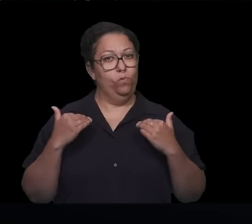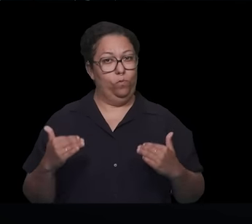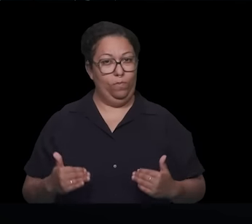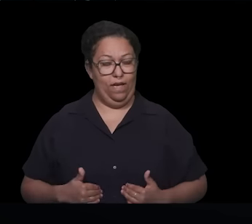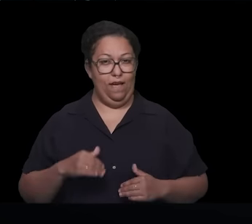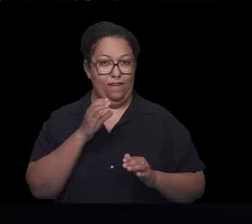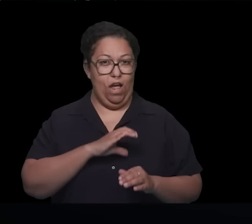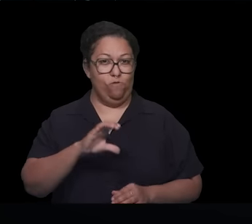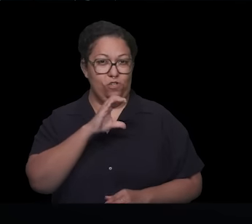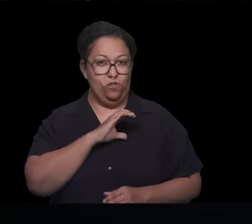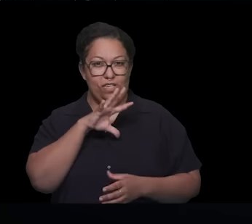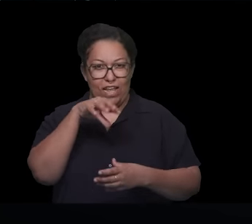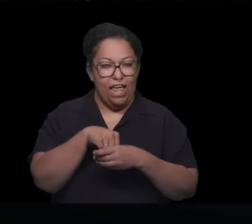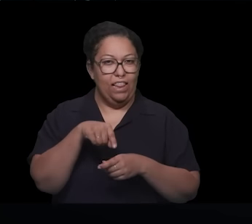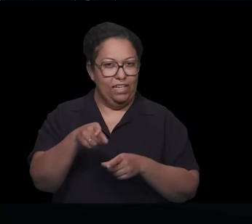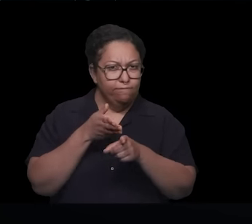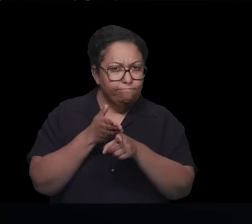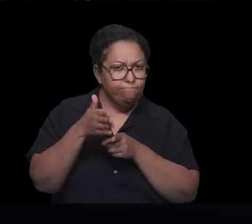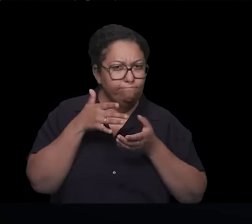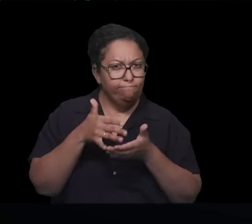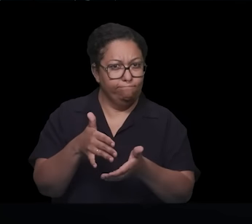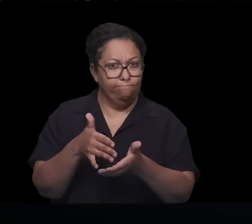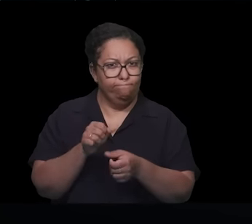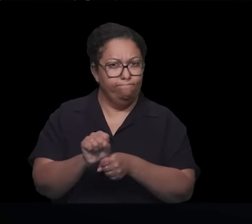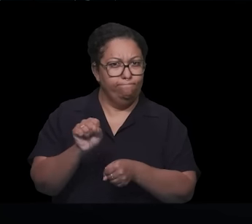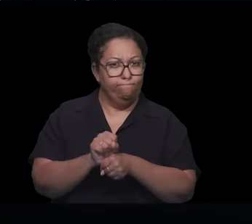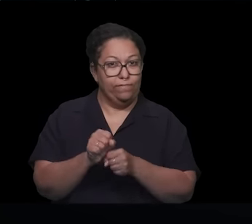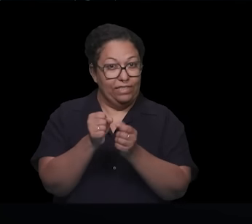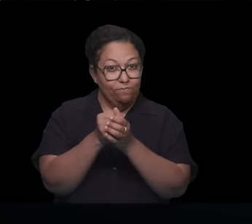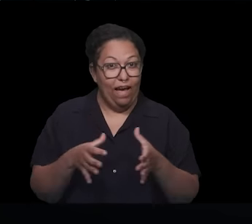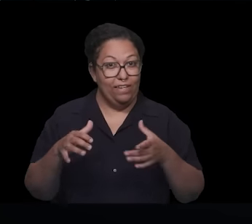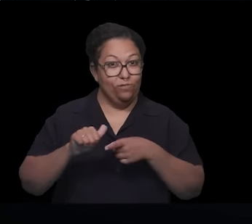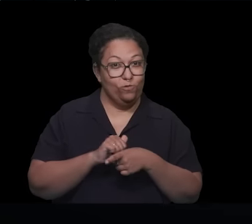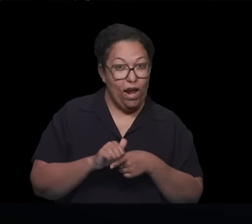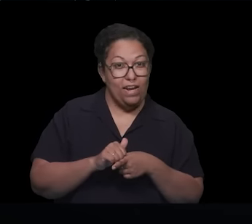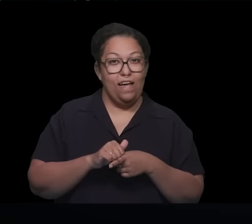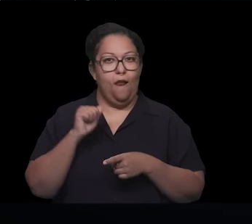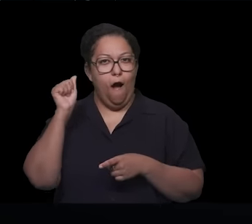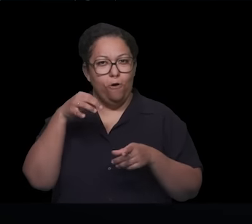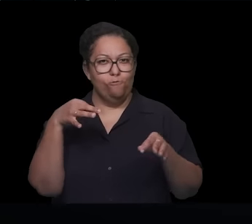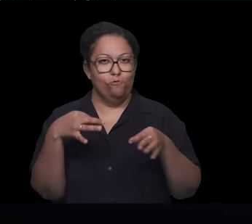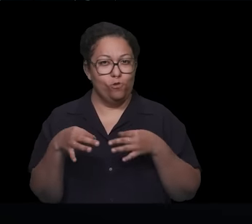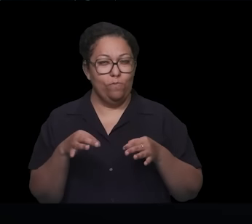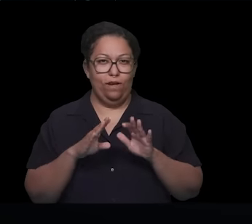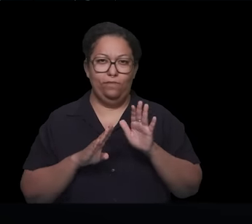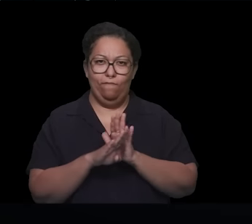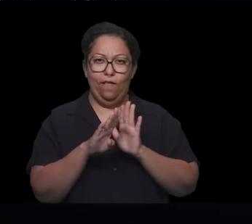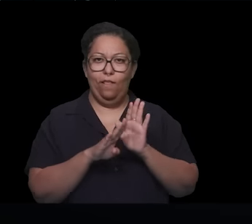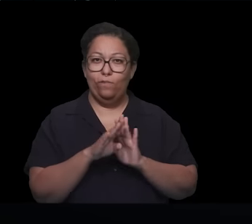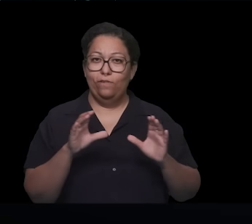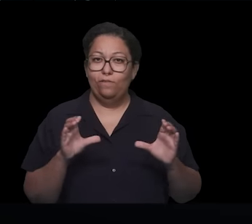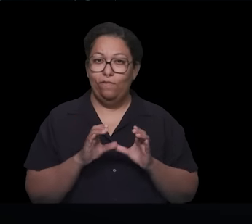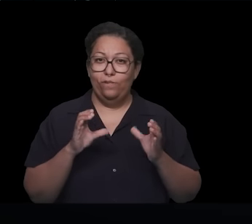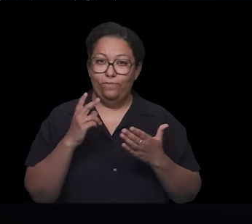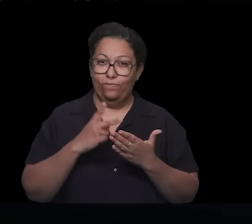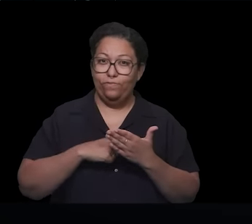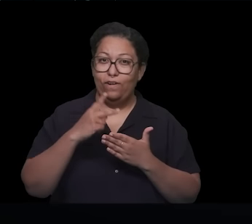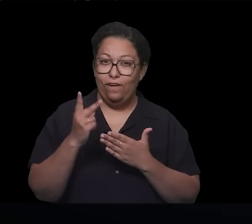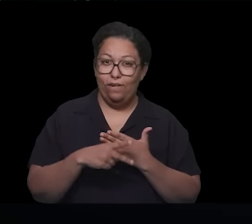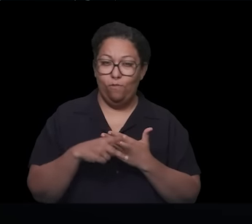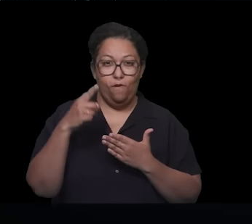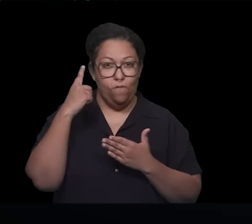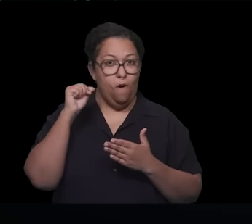the uniquely human characteristics in these disciplines, expanding training in audio description, and developing